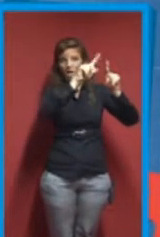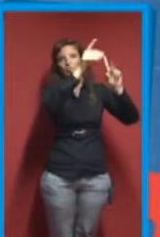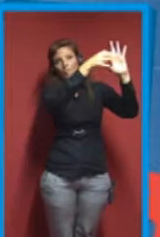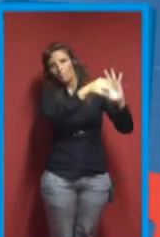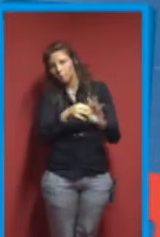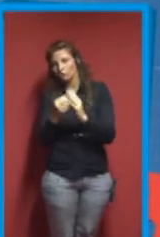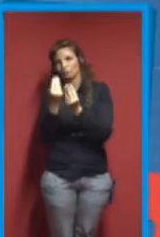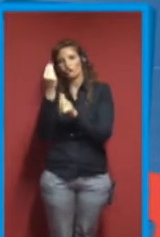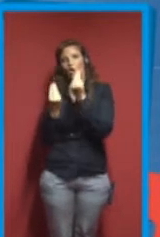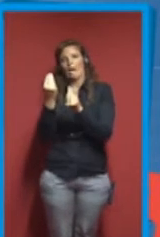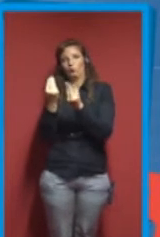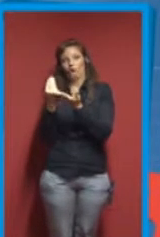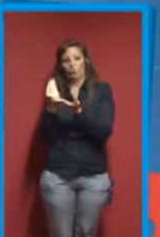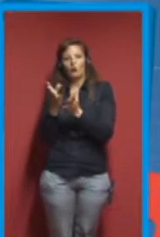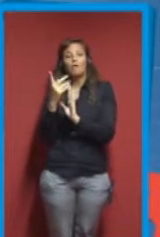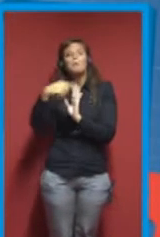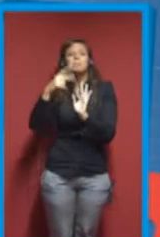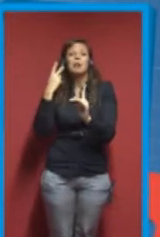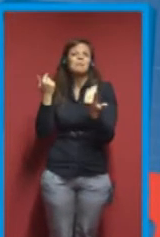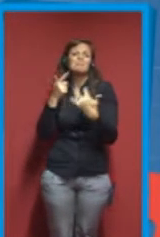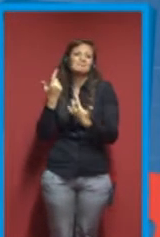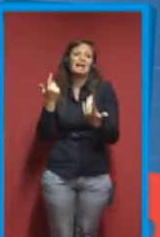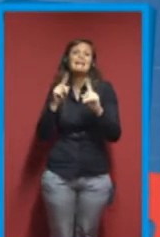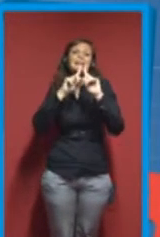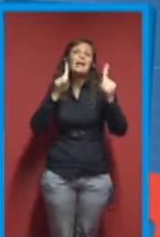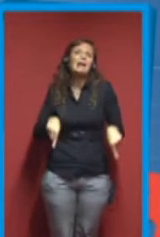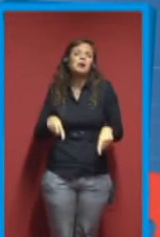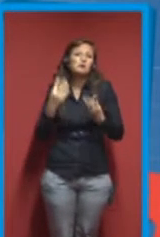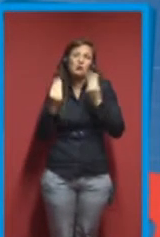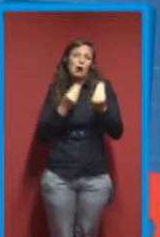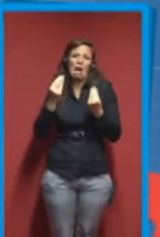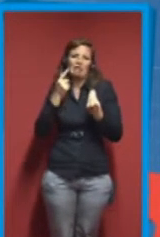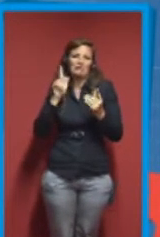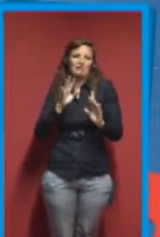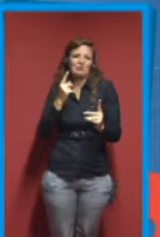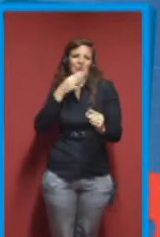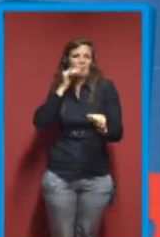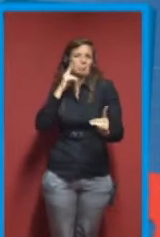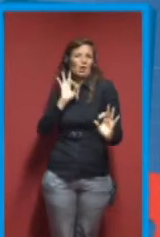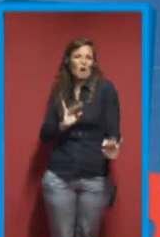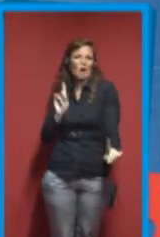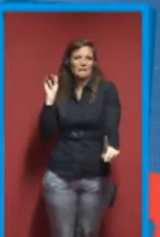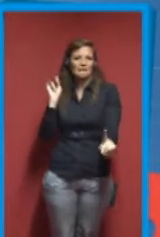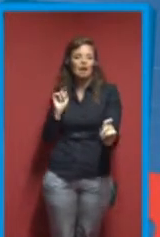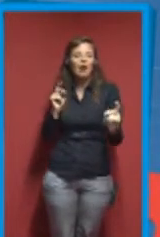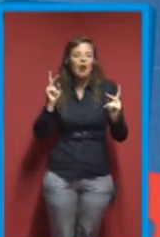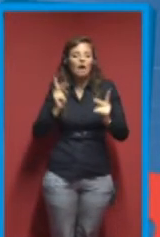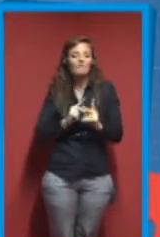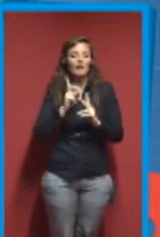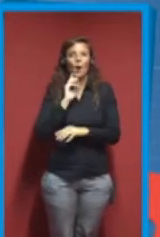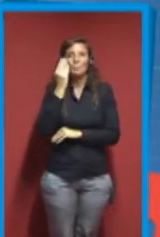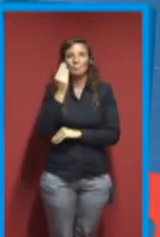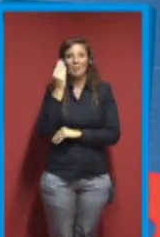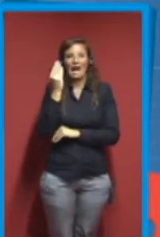toy shop still looks like. The reason Barbie is that high is because that was the distance between the shelves